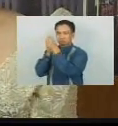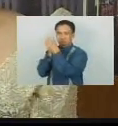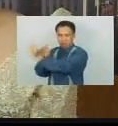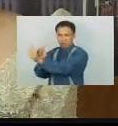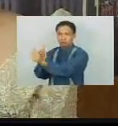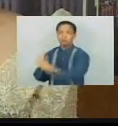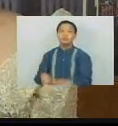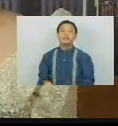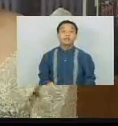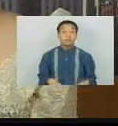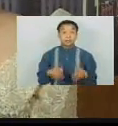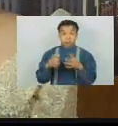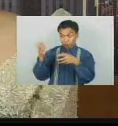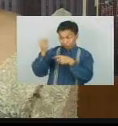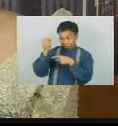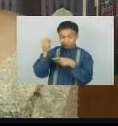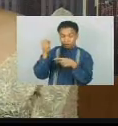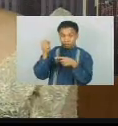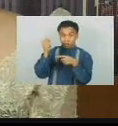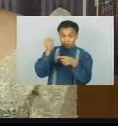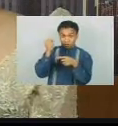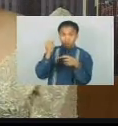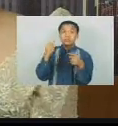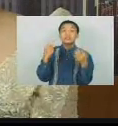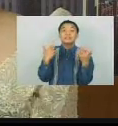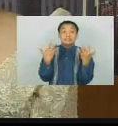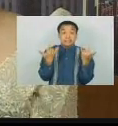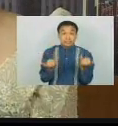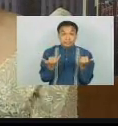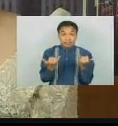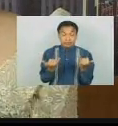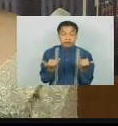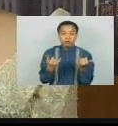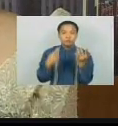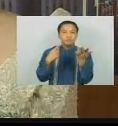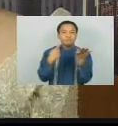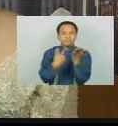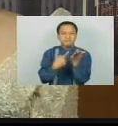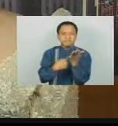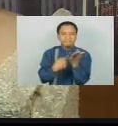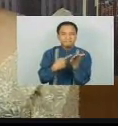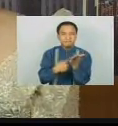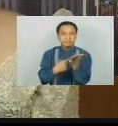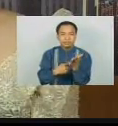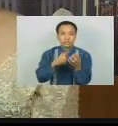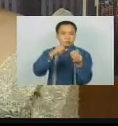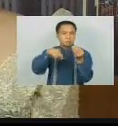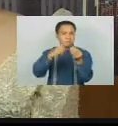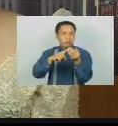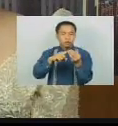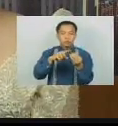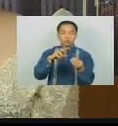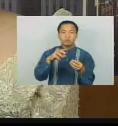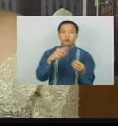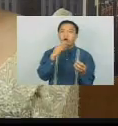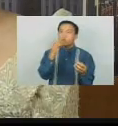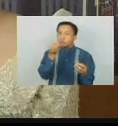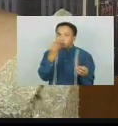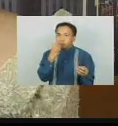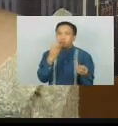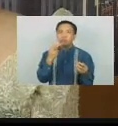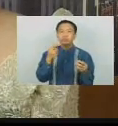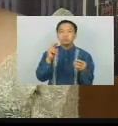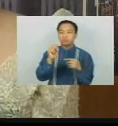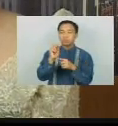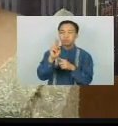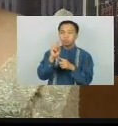of the most successful investments in today's stock markets is to be in the food and